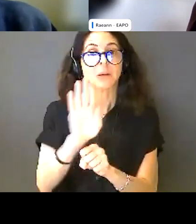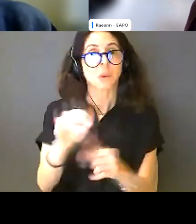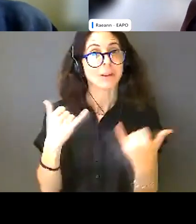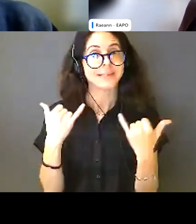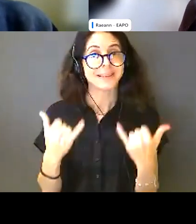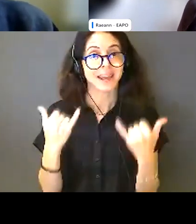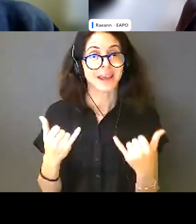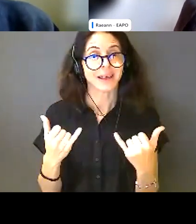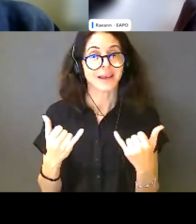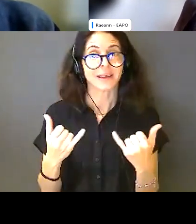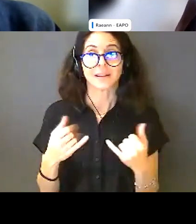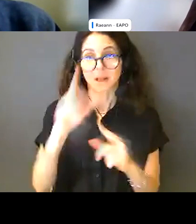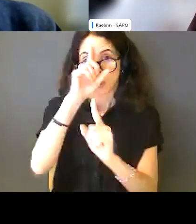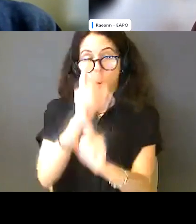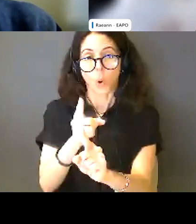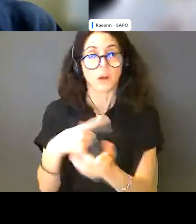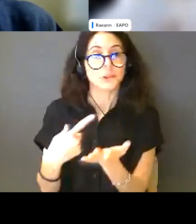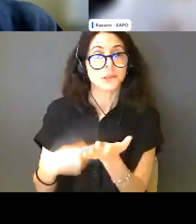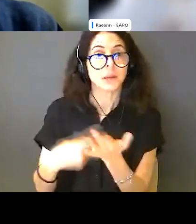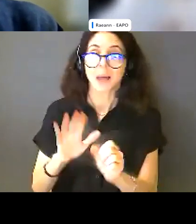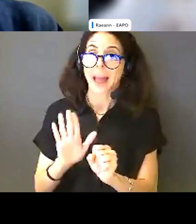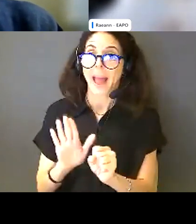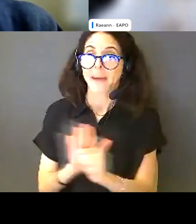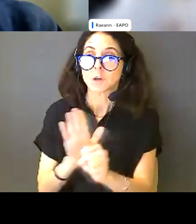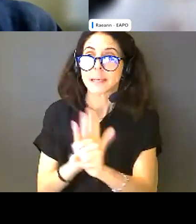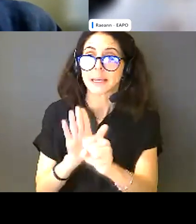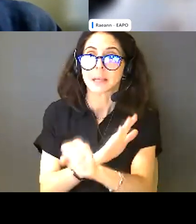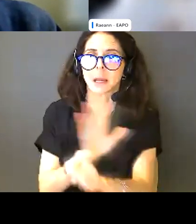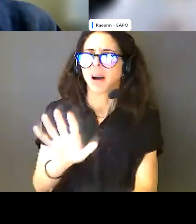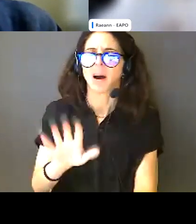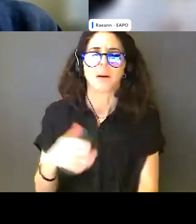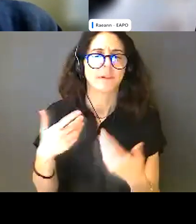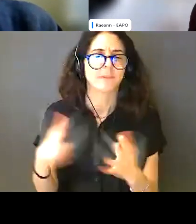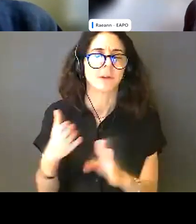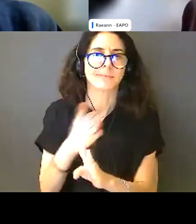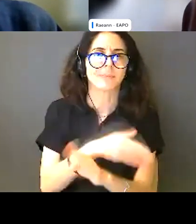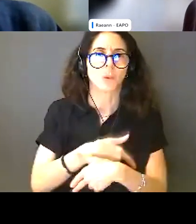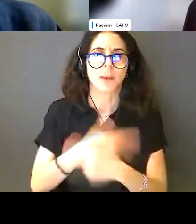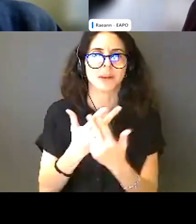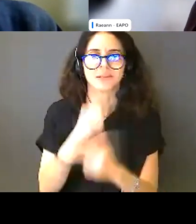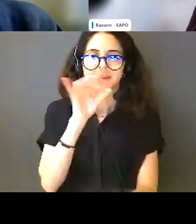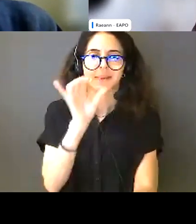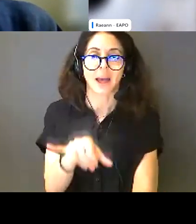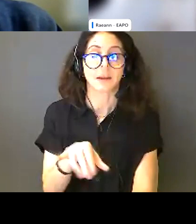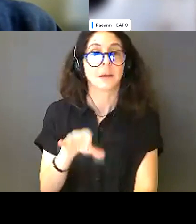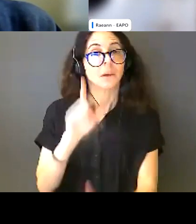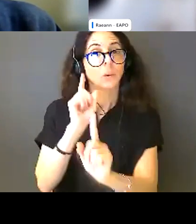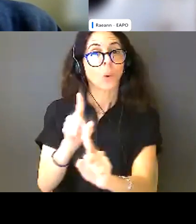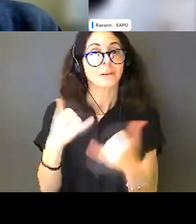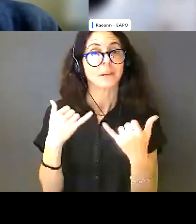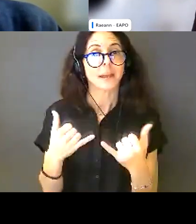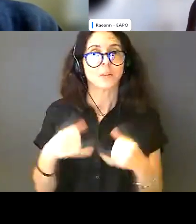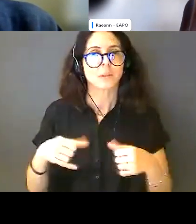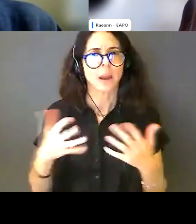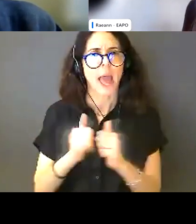not a day for talking about, advocacy and scandals. God knows we've done it in other webinars. Today was about talking about how we can organize to be